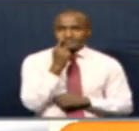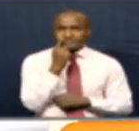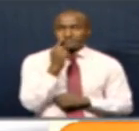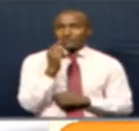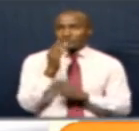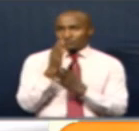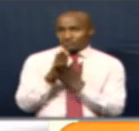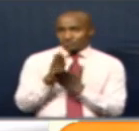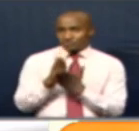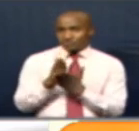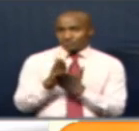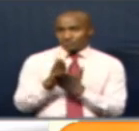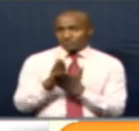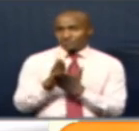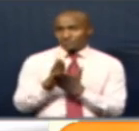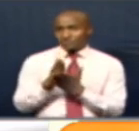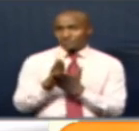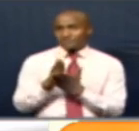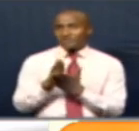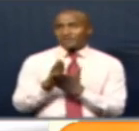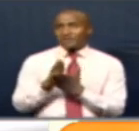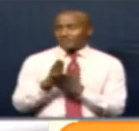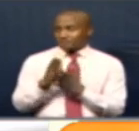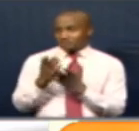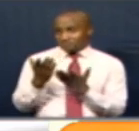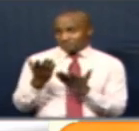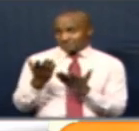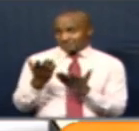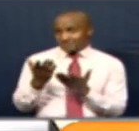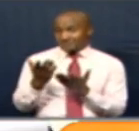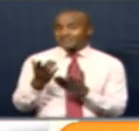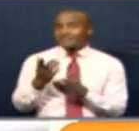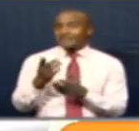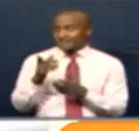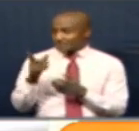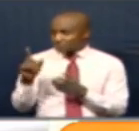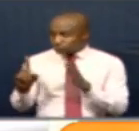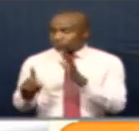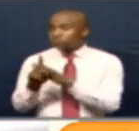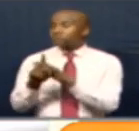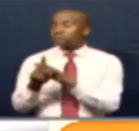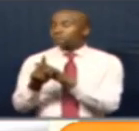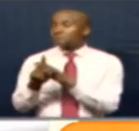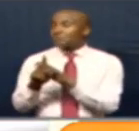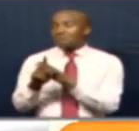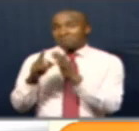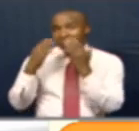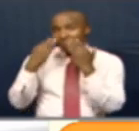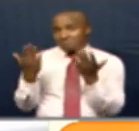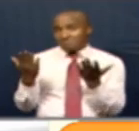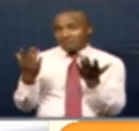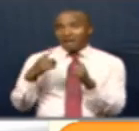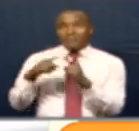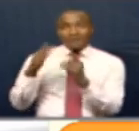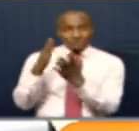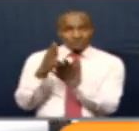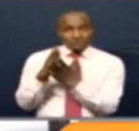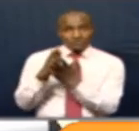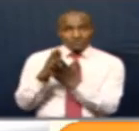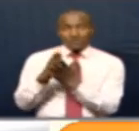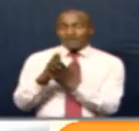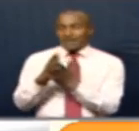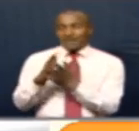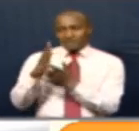Certainly, it was not written in the books that this is something that would come up, and certainly that did affect for some